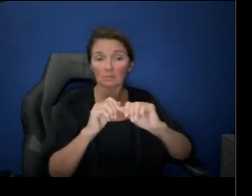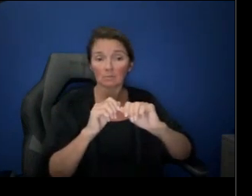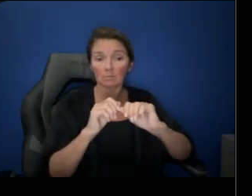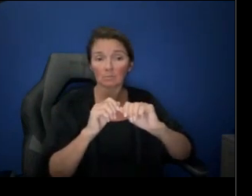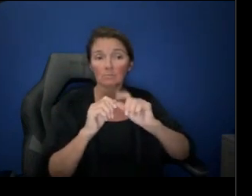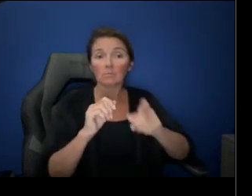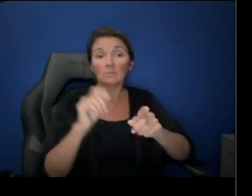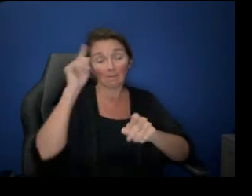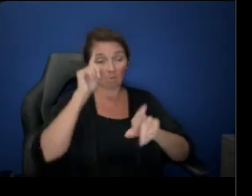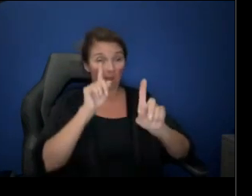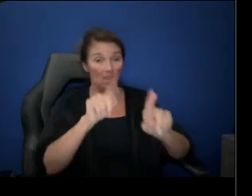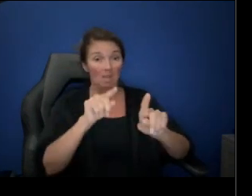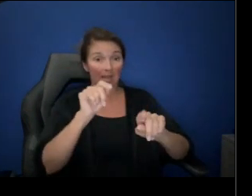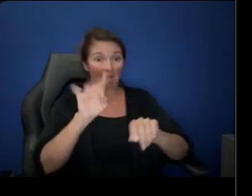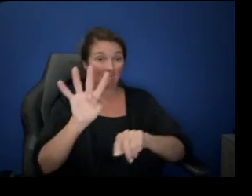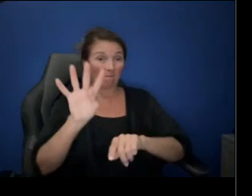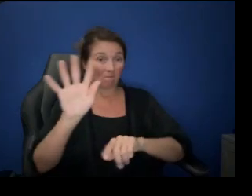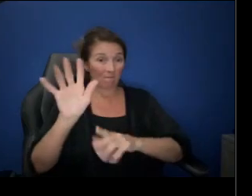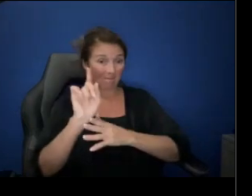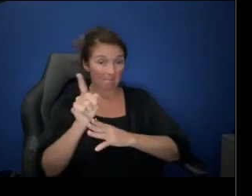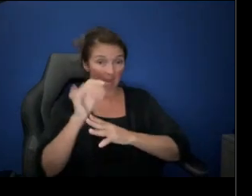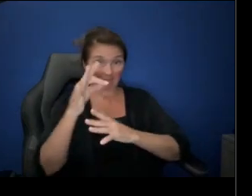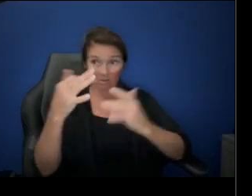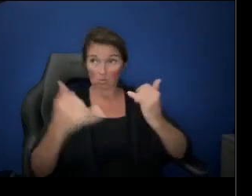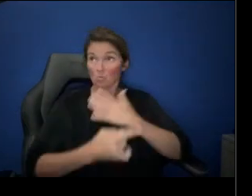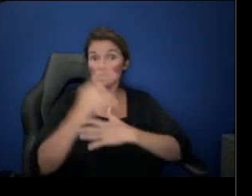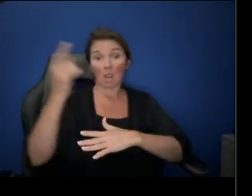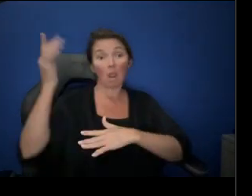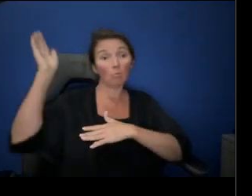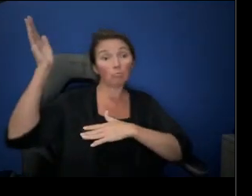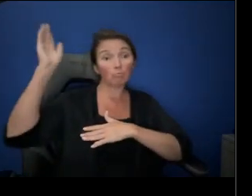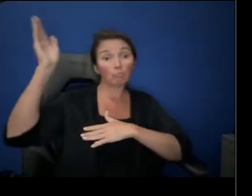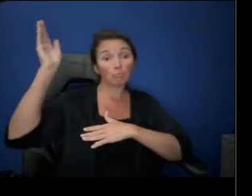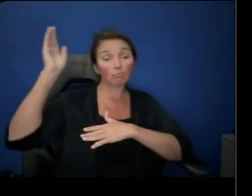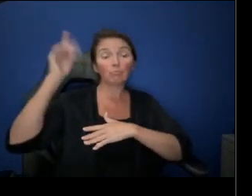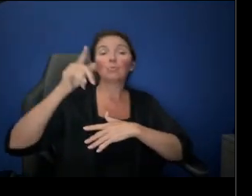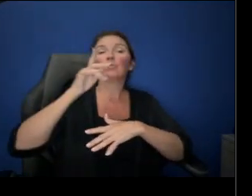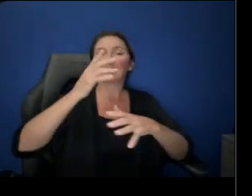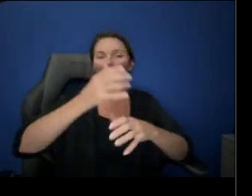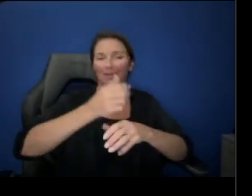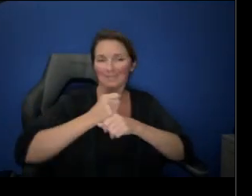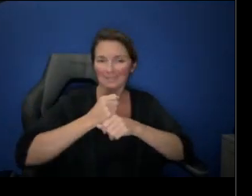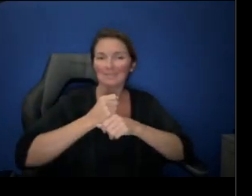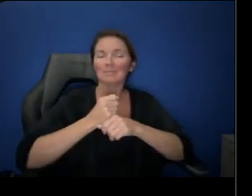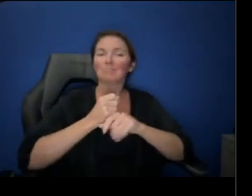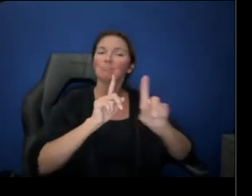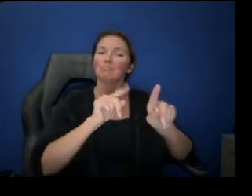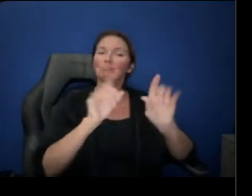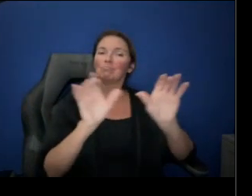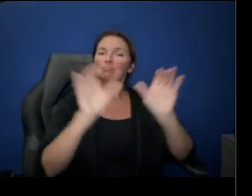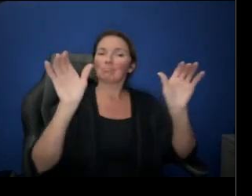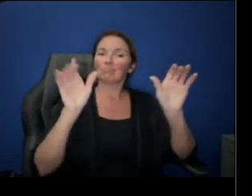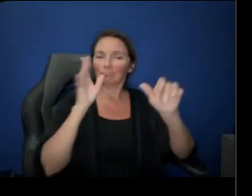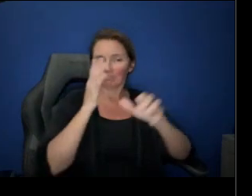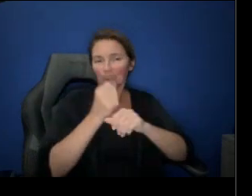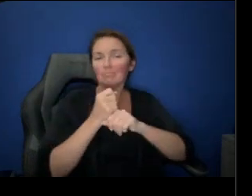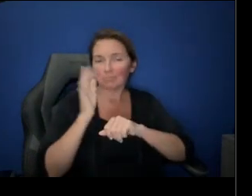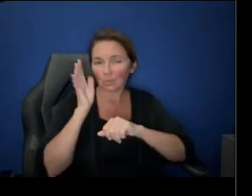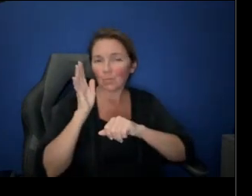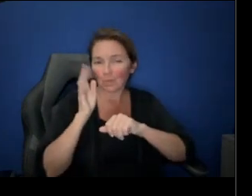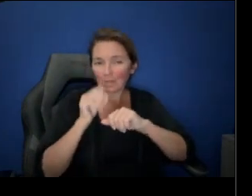For attending at least 45 minutes of today's presentation, you will receive an attendance certificate.